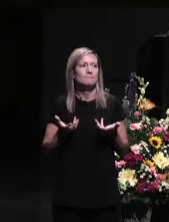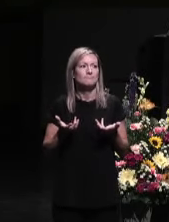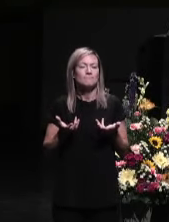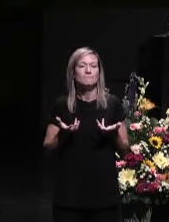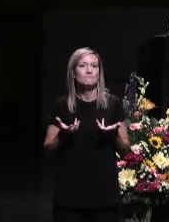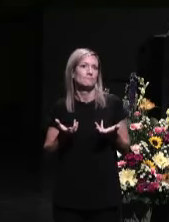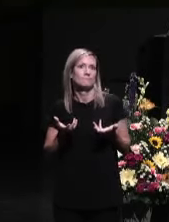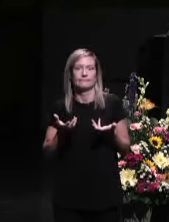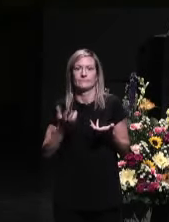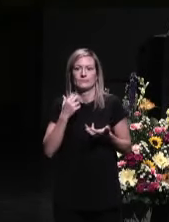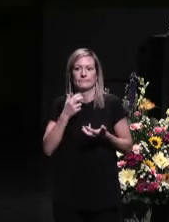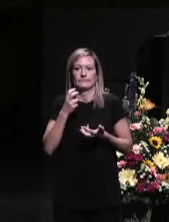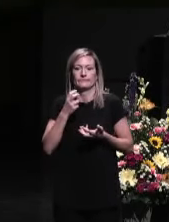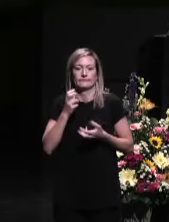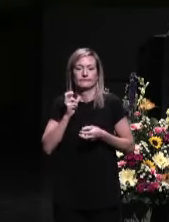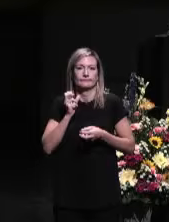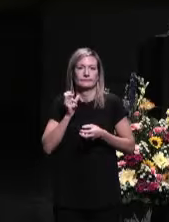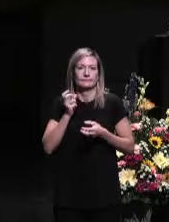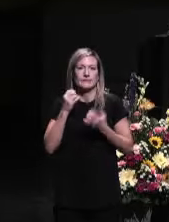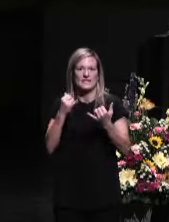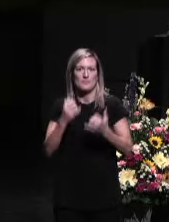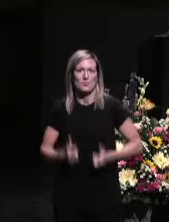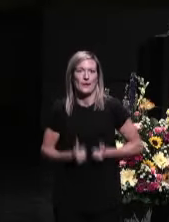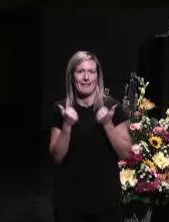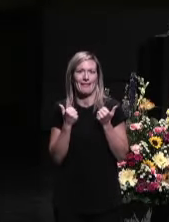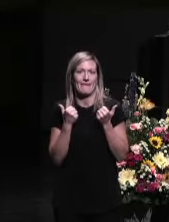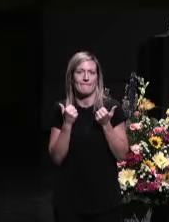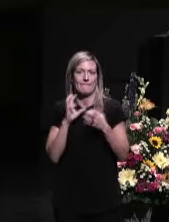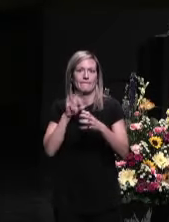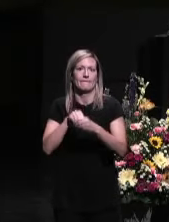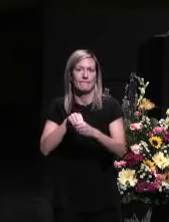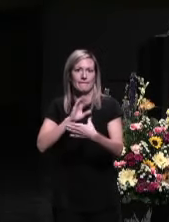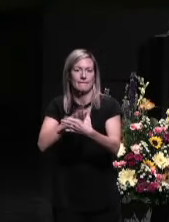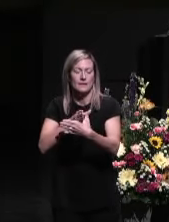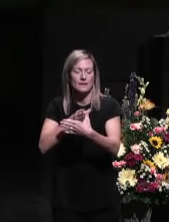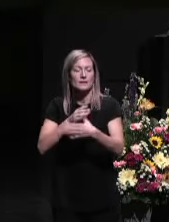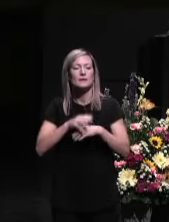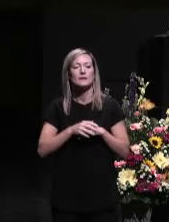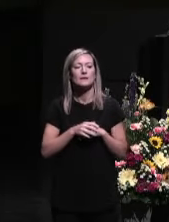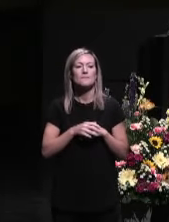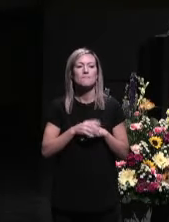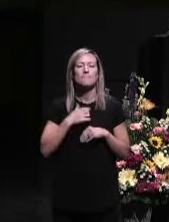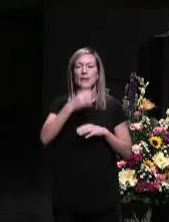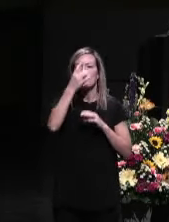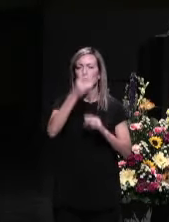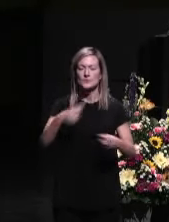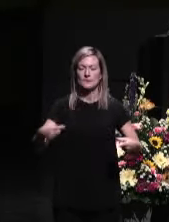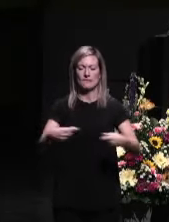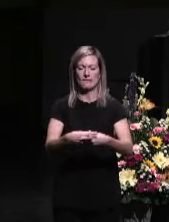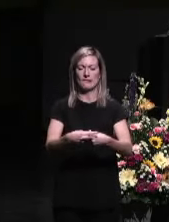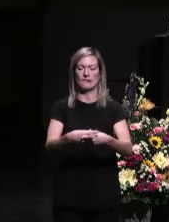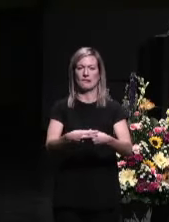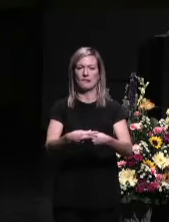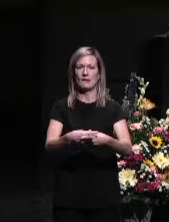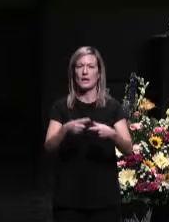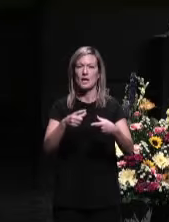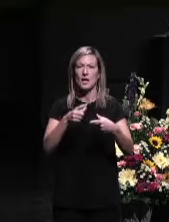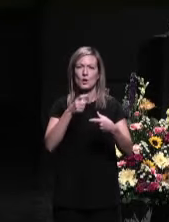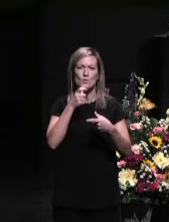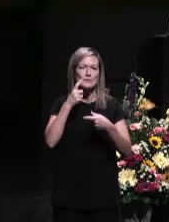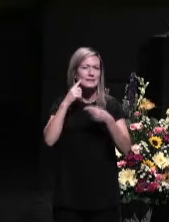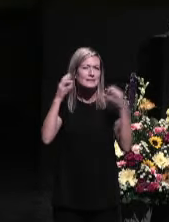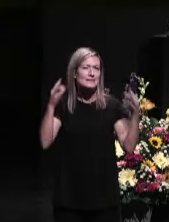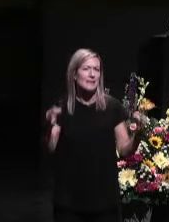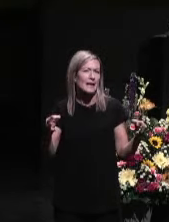life. I'm interested in those contradictions, and I'm interested in who makes those frames, because when we listen to